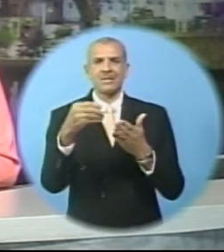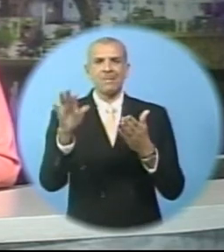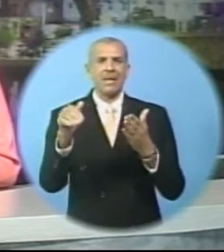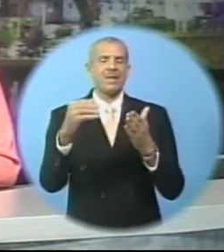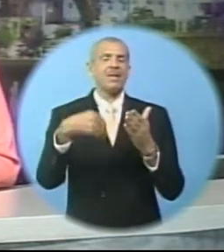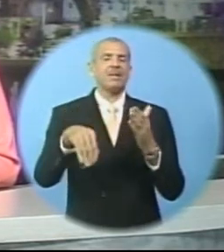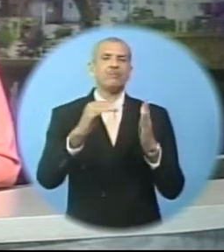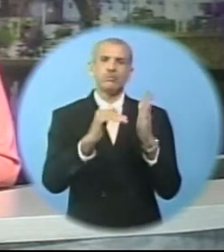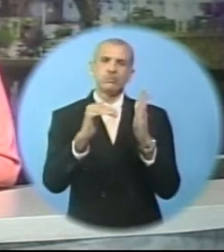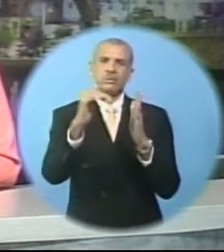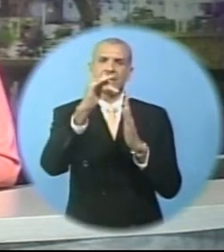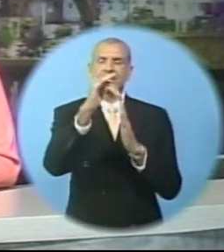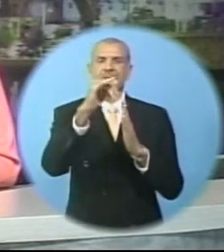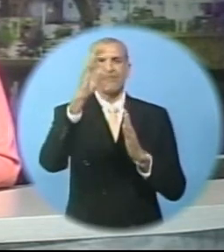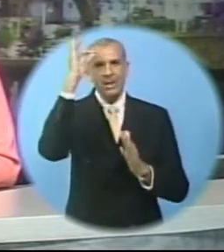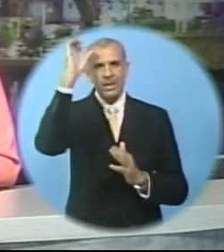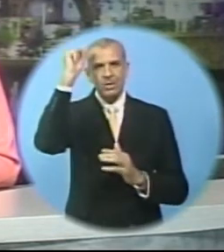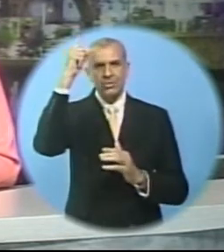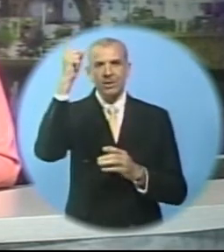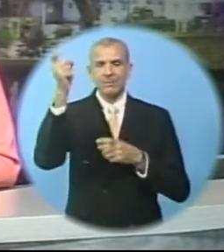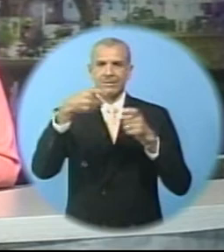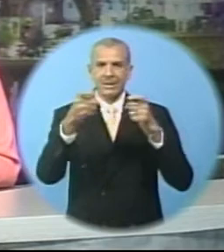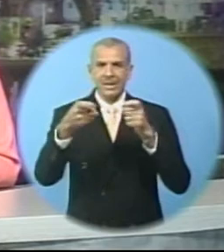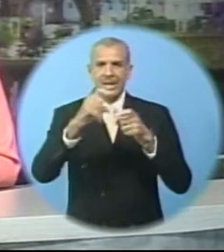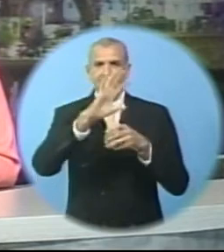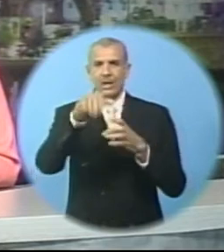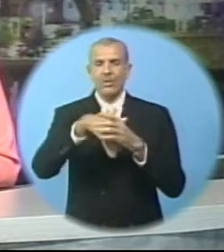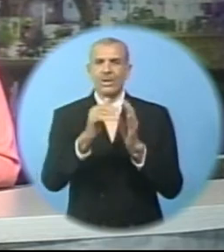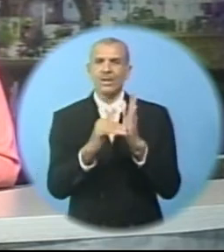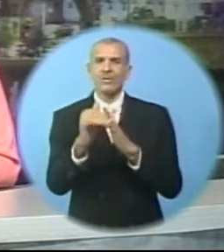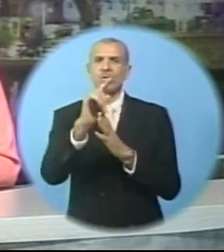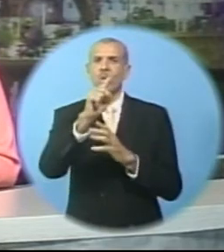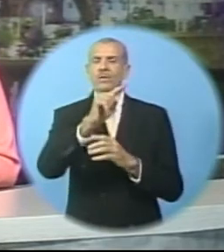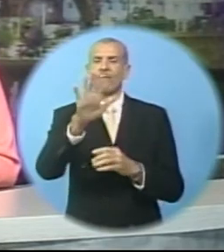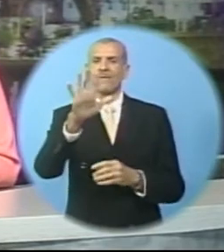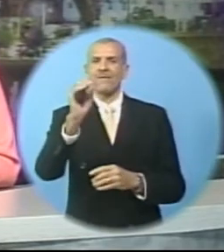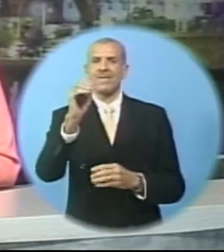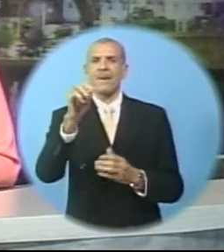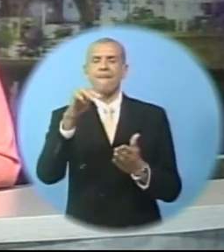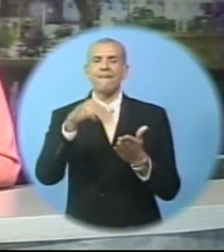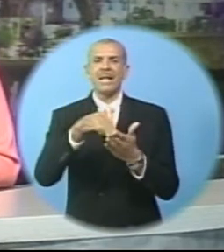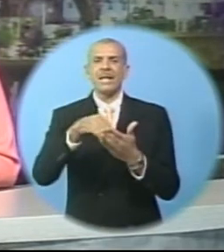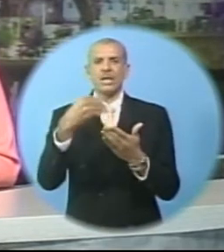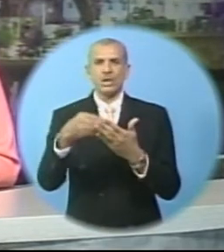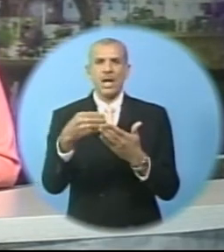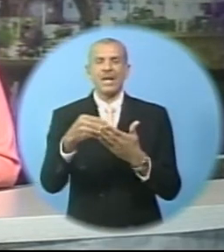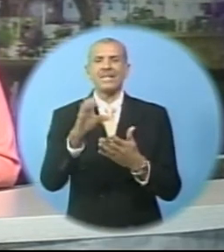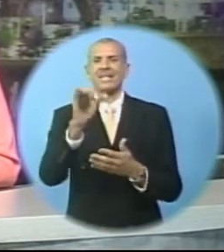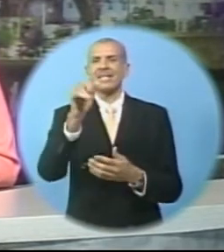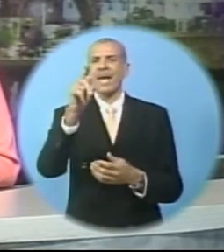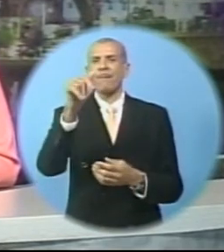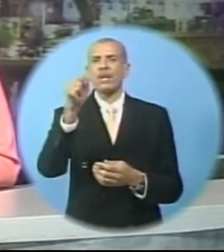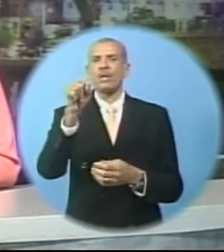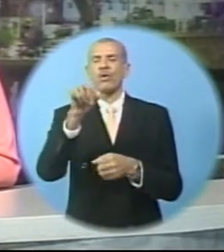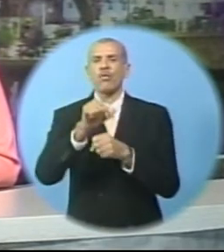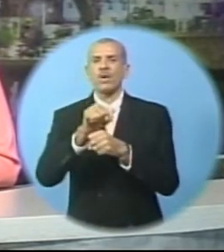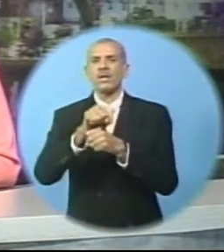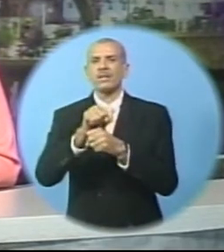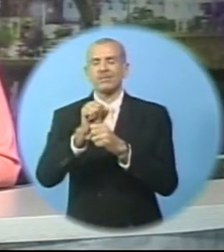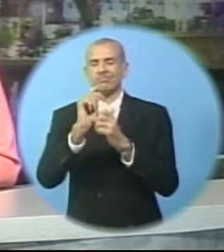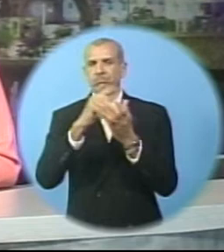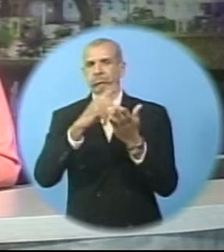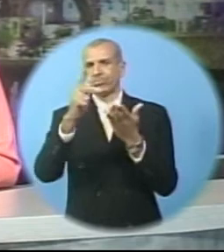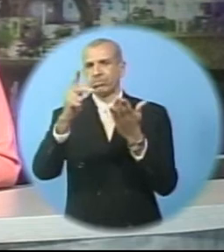Frandell-Stewart administration included an increase of $150 million in capital works projects. He